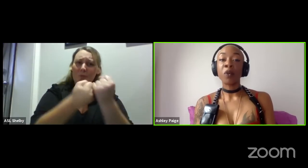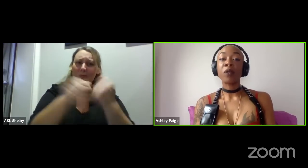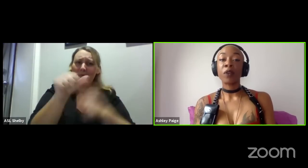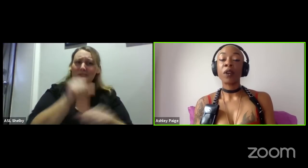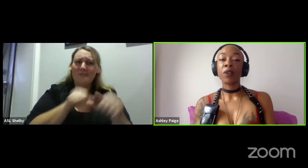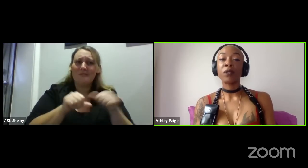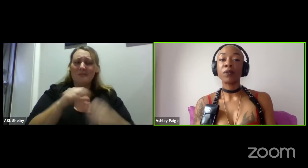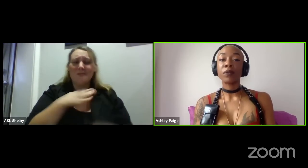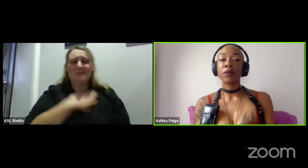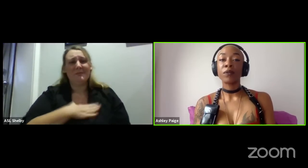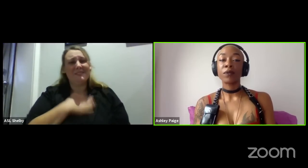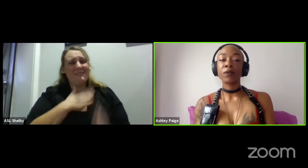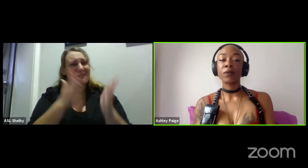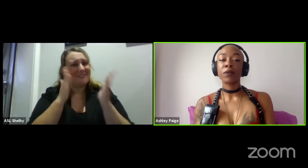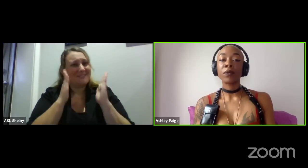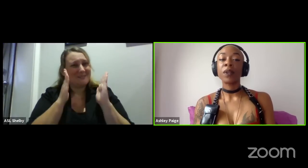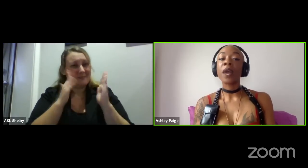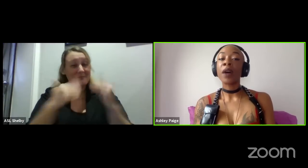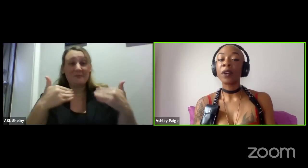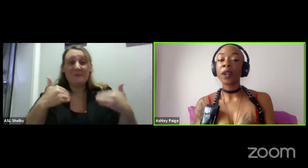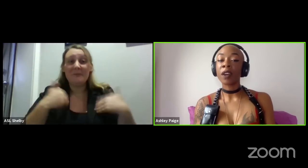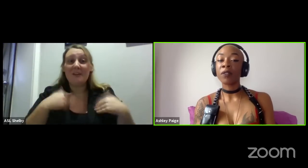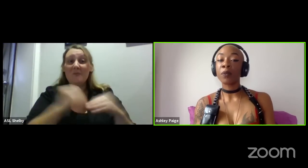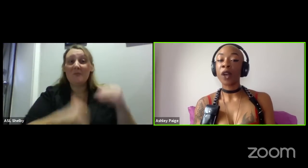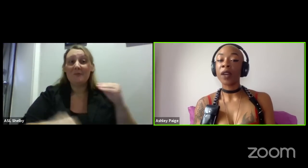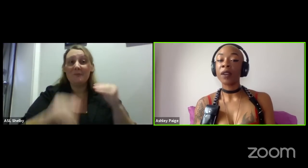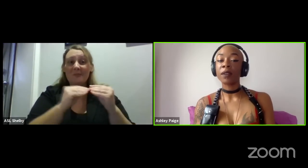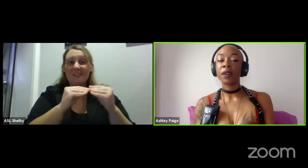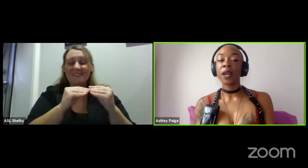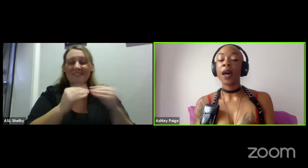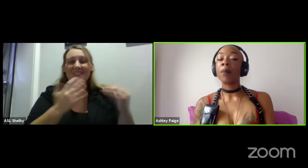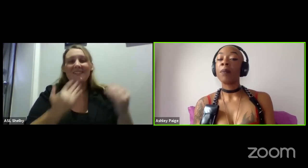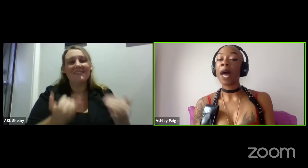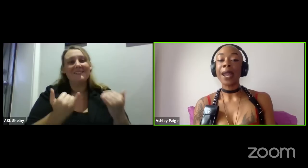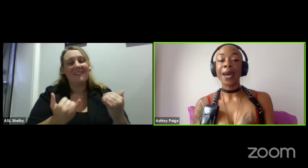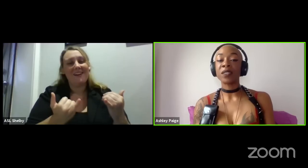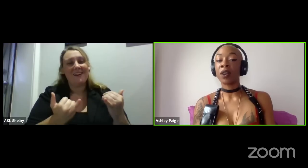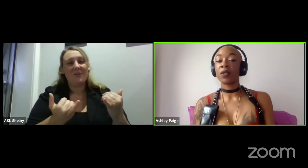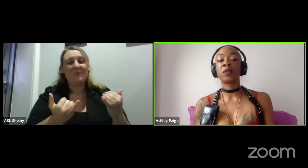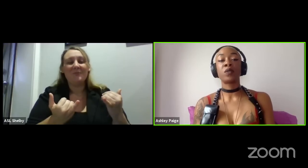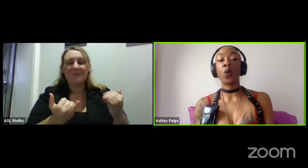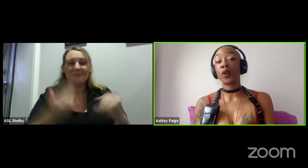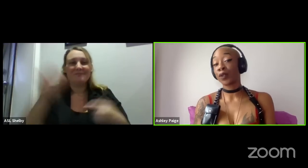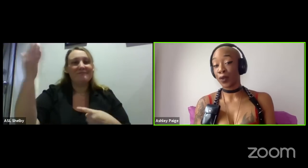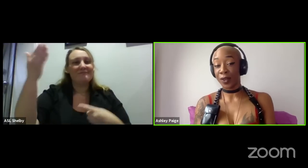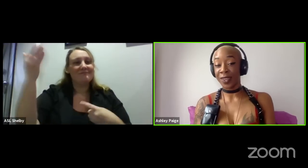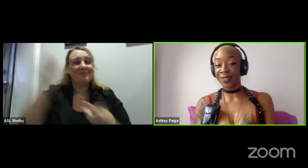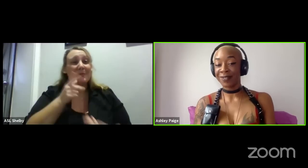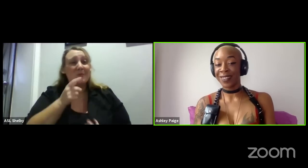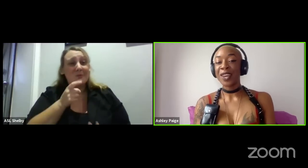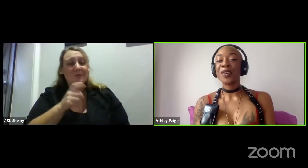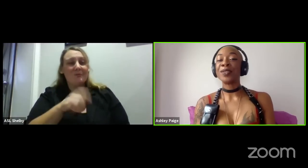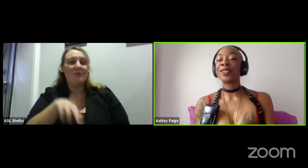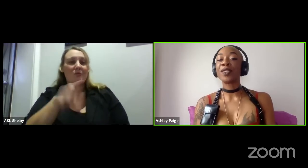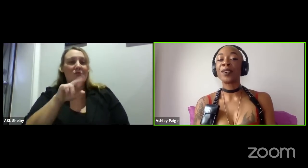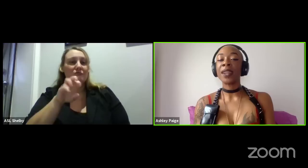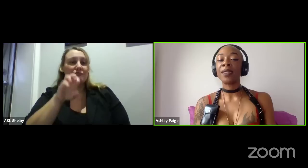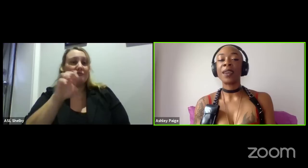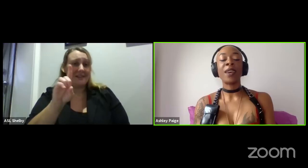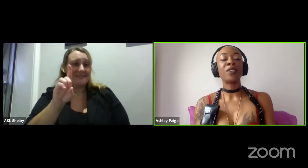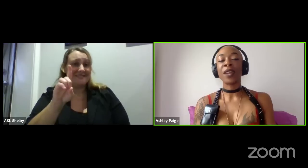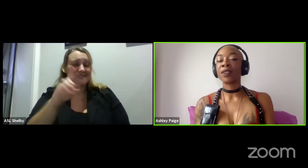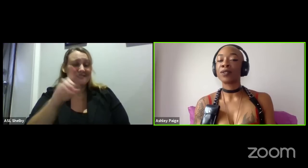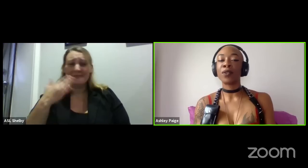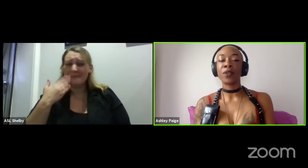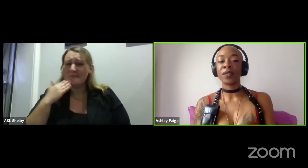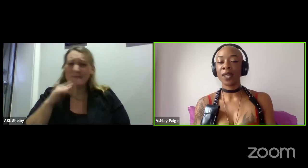We got more for you. Now we're going to hear from Red, a badass art horror historian who has curated